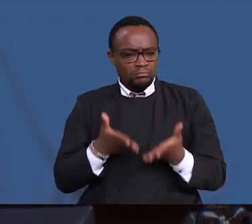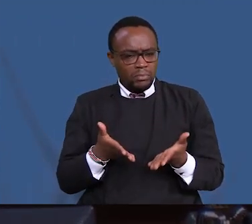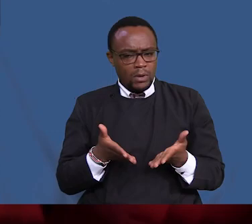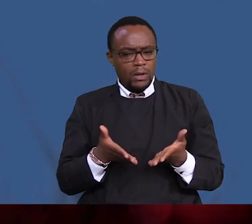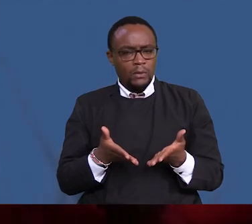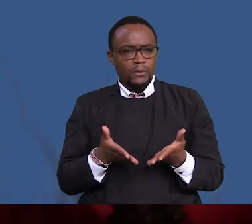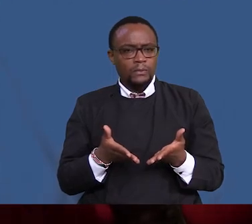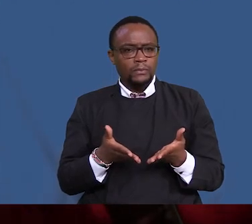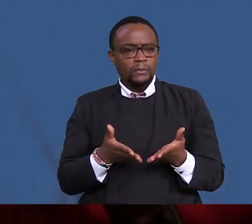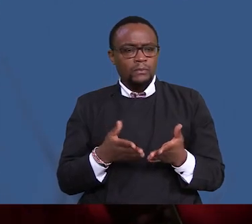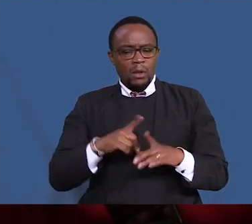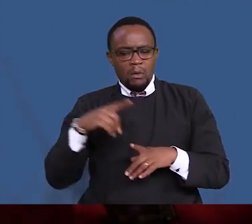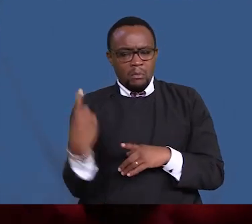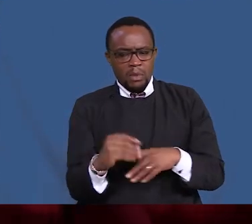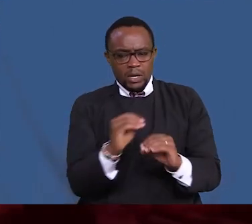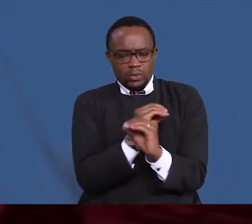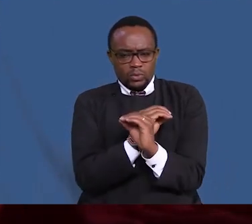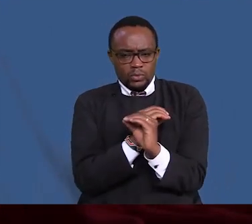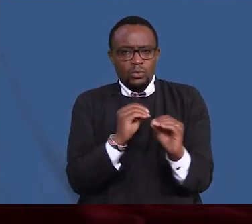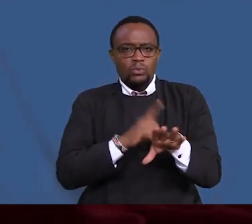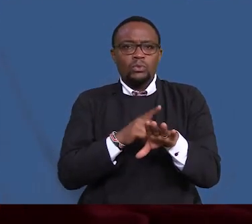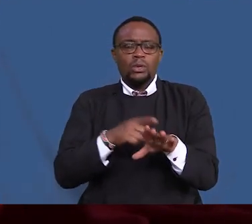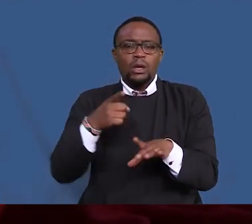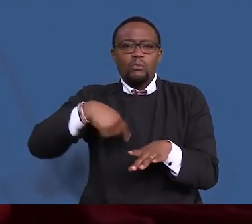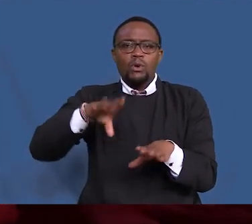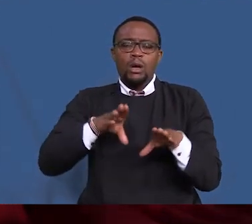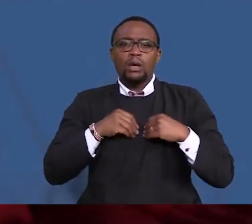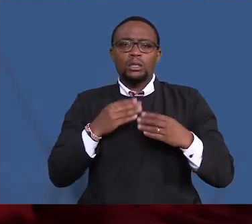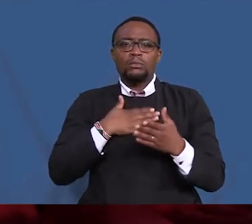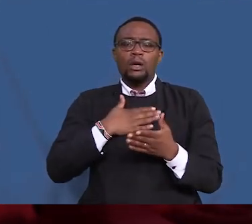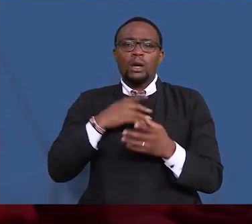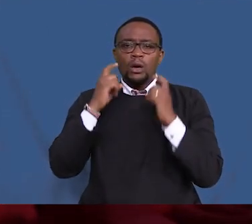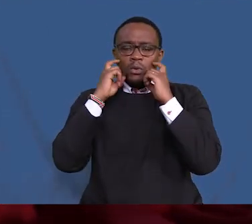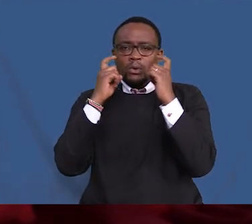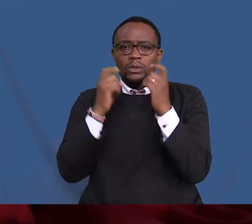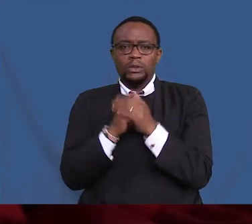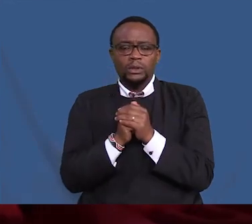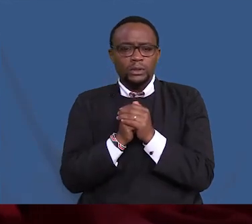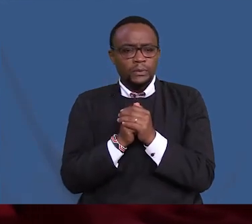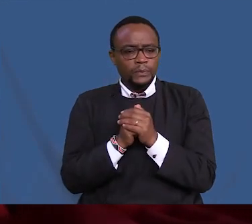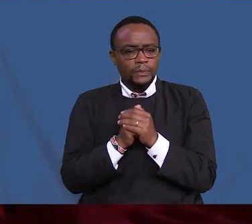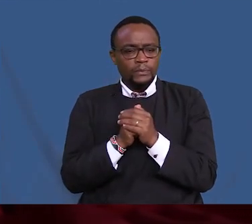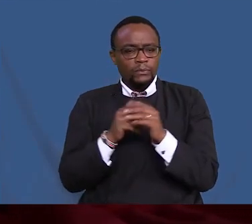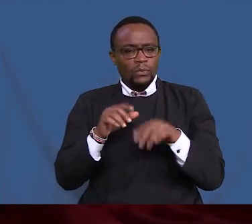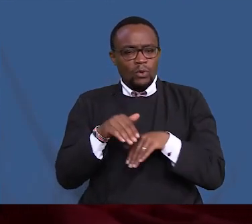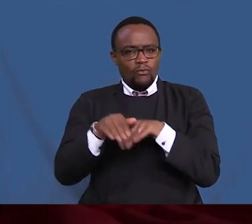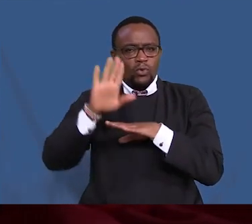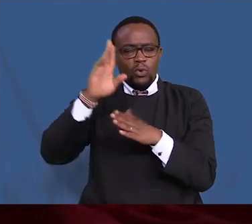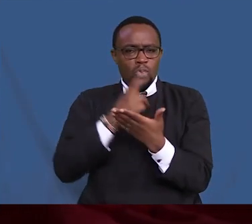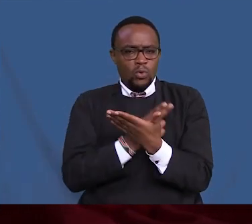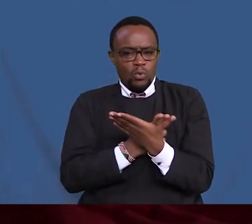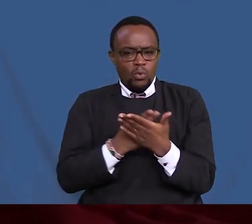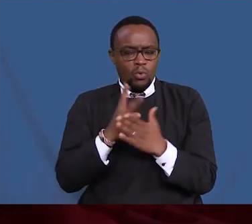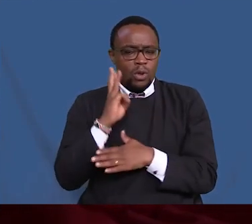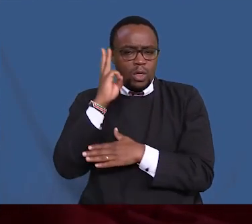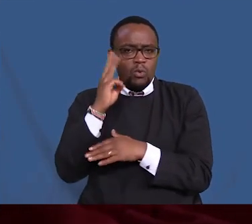offenders. Spare thou them, O Lord, which confess their faults. Restore thou them that are penitent, according to thy promises,